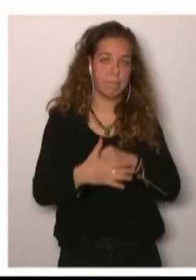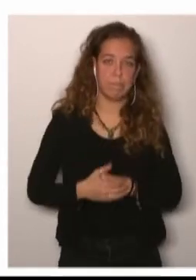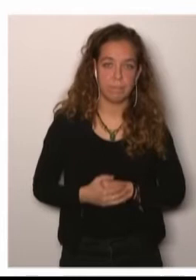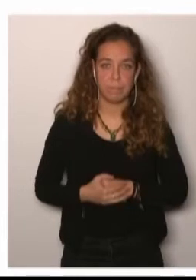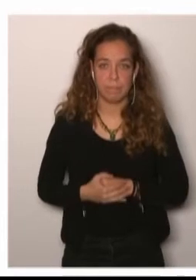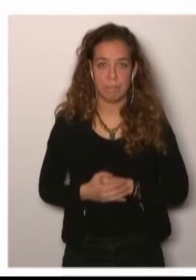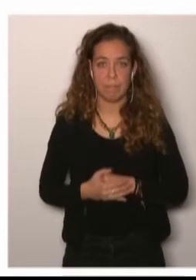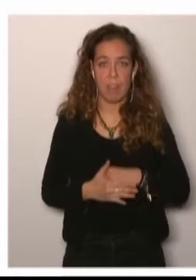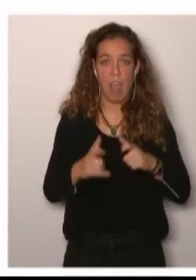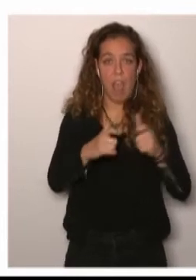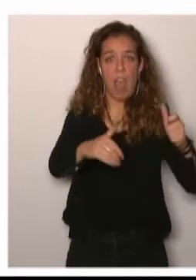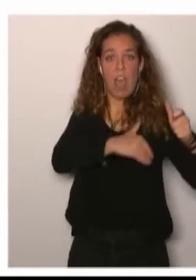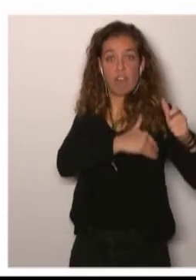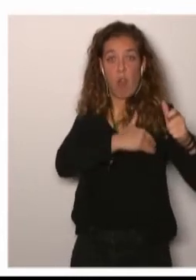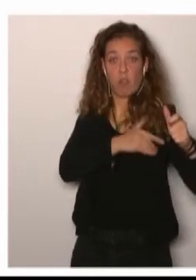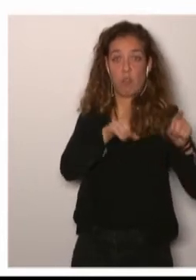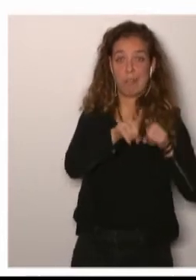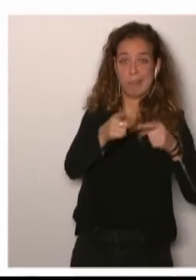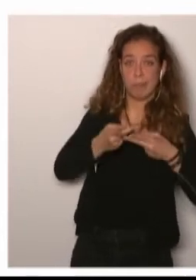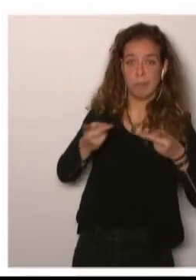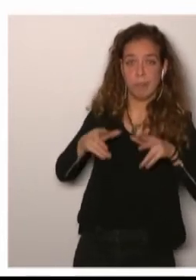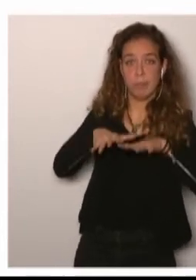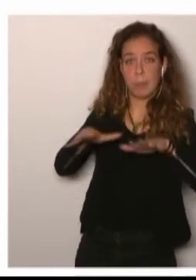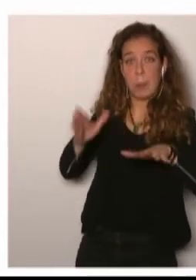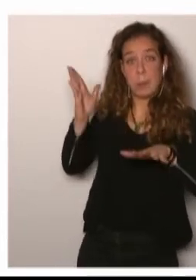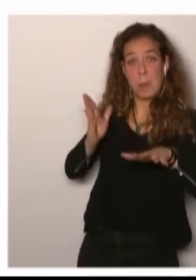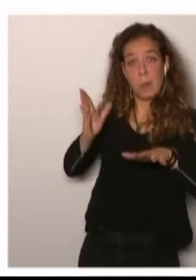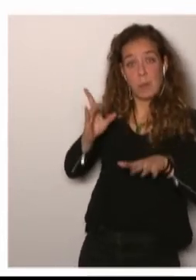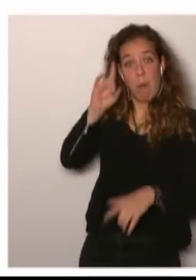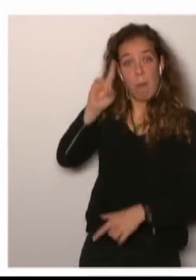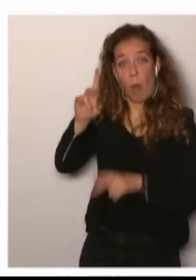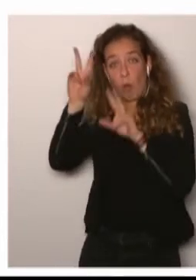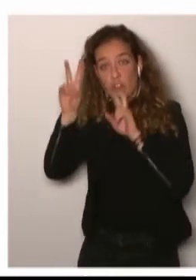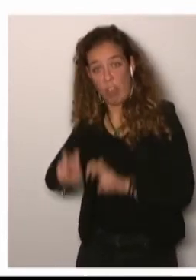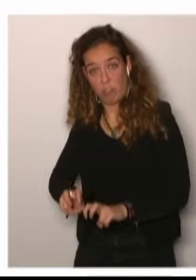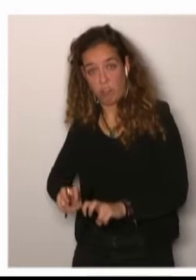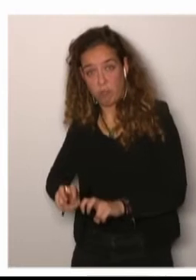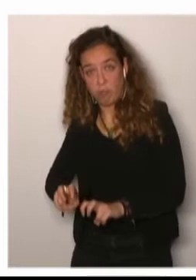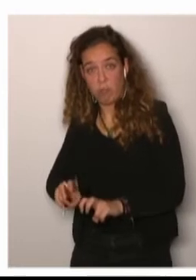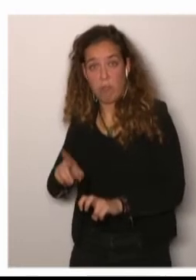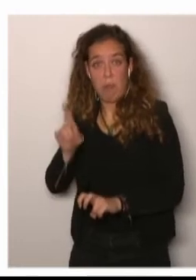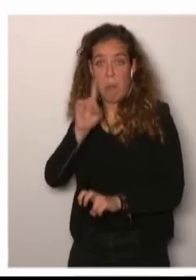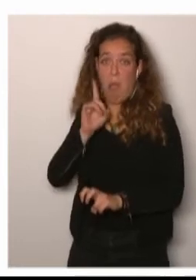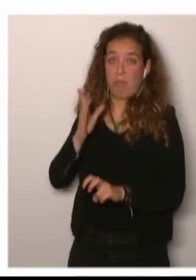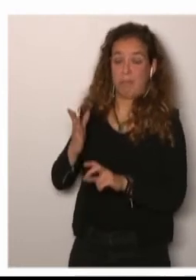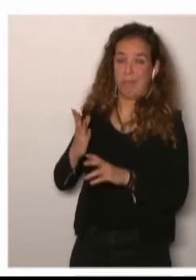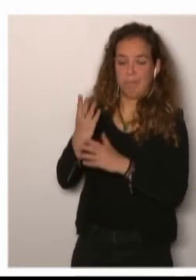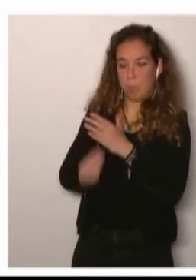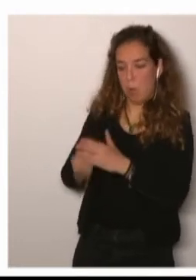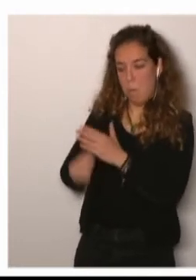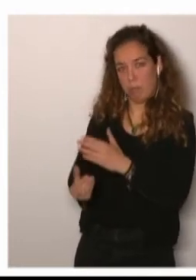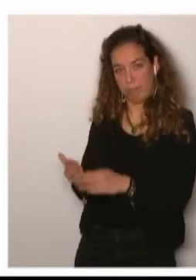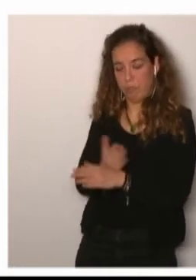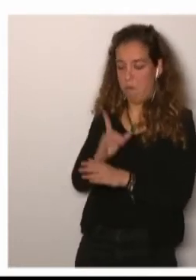needs based on identified existing gaps that need to be addressed to further enable access to innovation. And amongst this